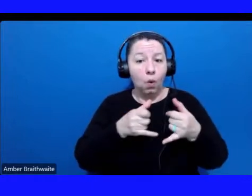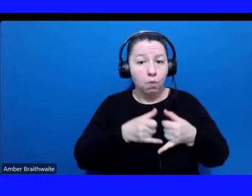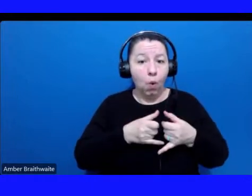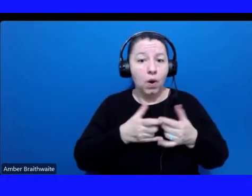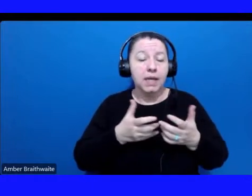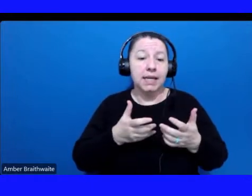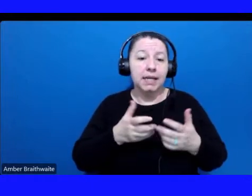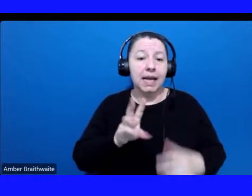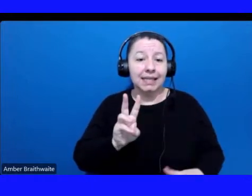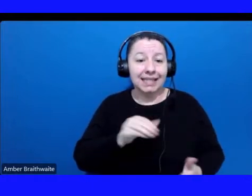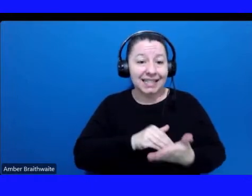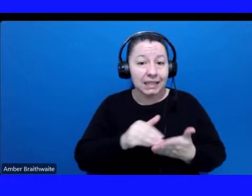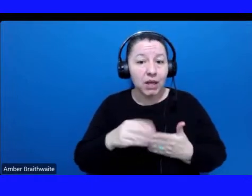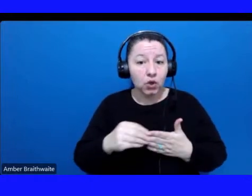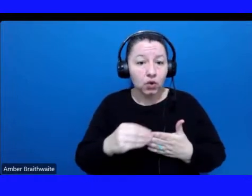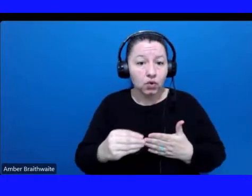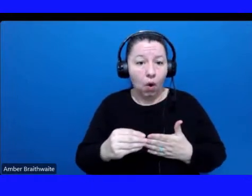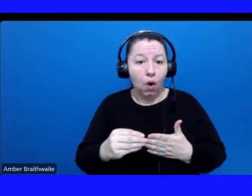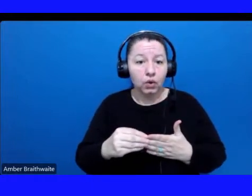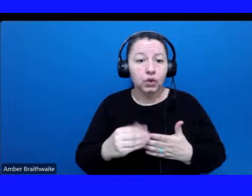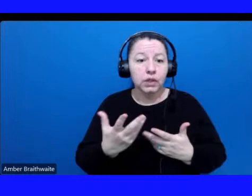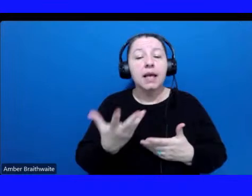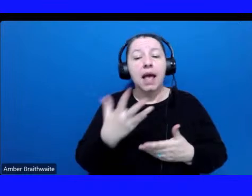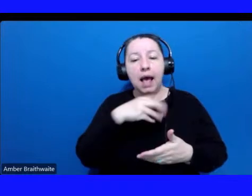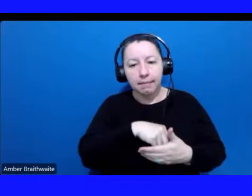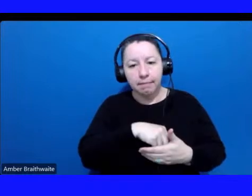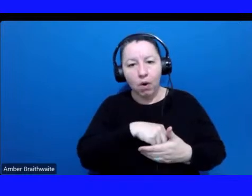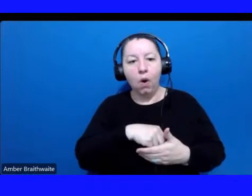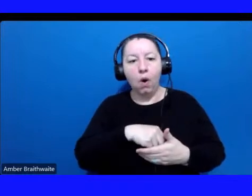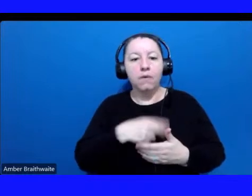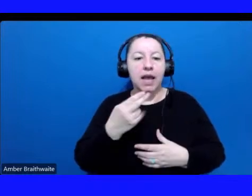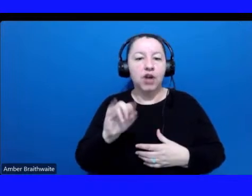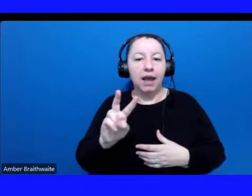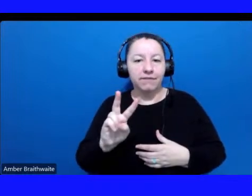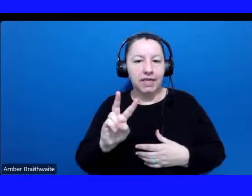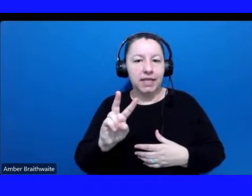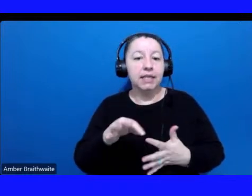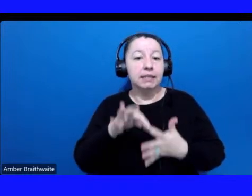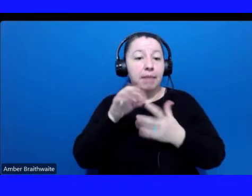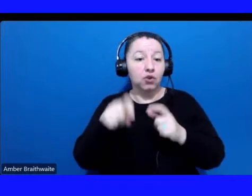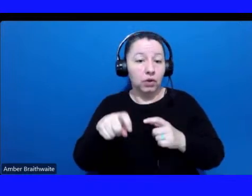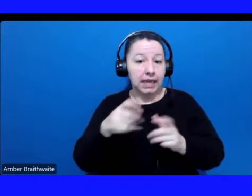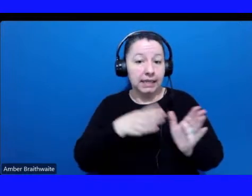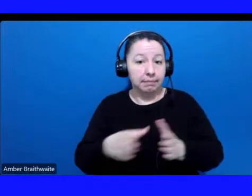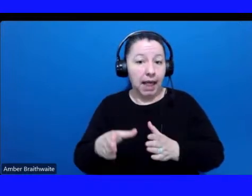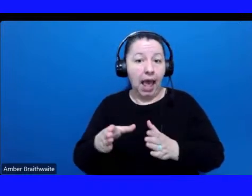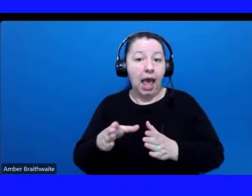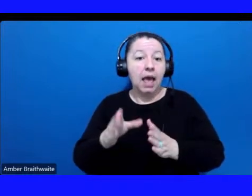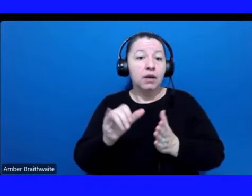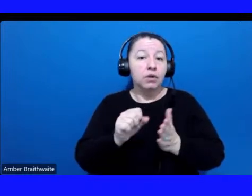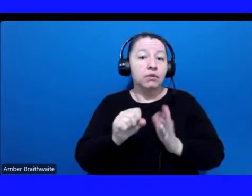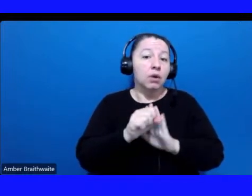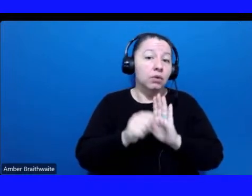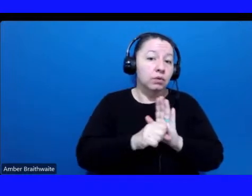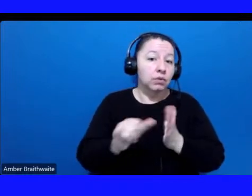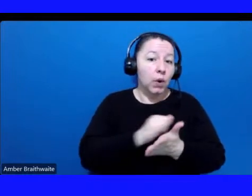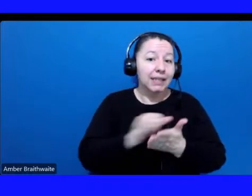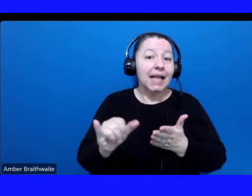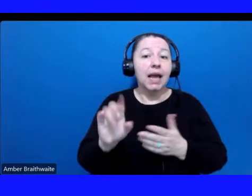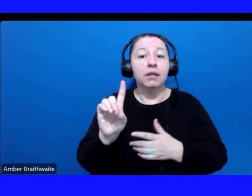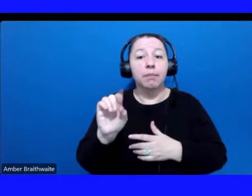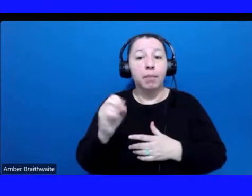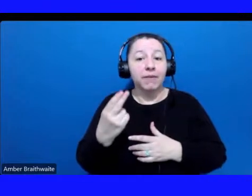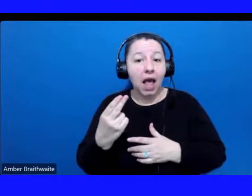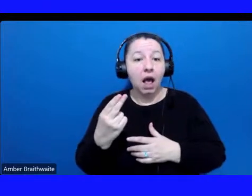measures unrelated to HIV care, but important in terms of the comprehensive care that these individuals deserve, such as breast cancer